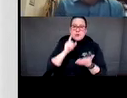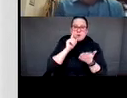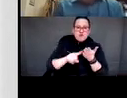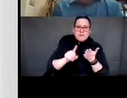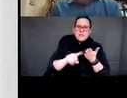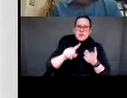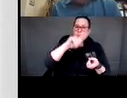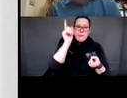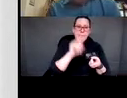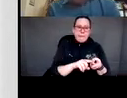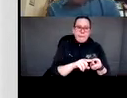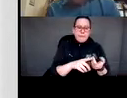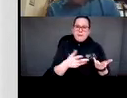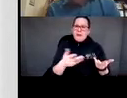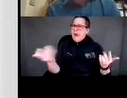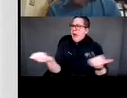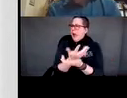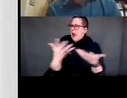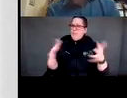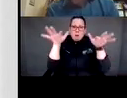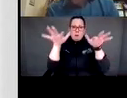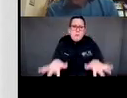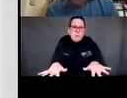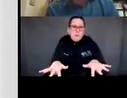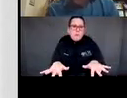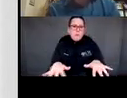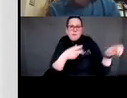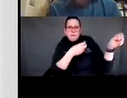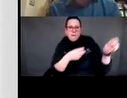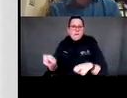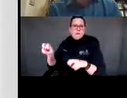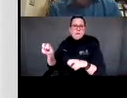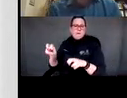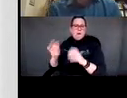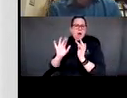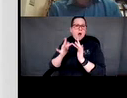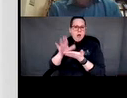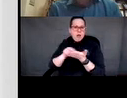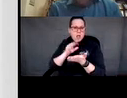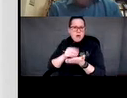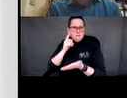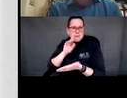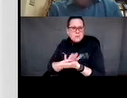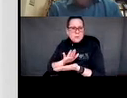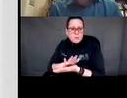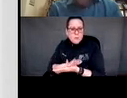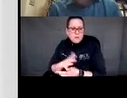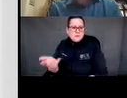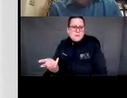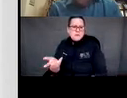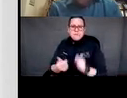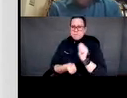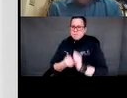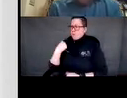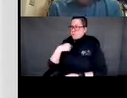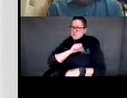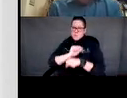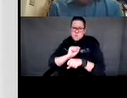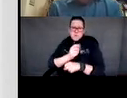ramped down. Everything had moved to online learning for the educational side. Most of us were working